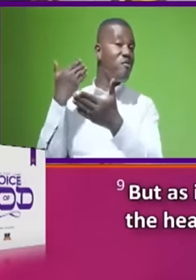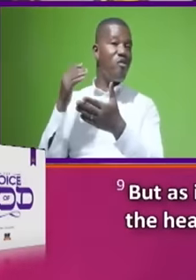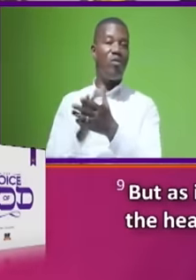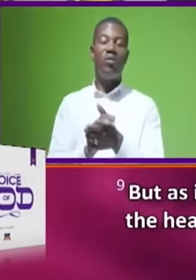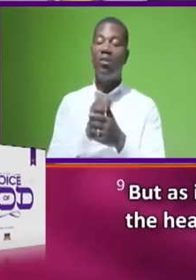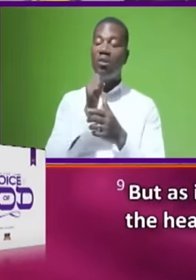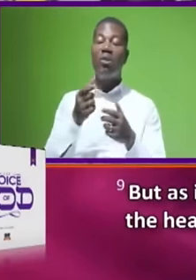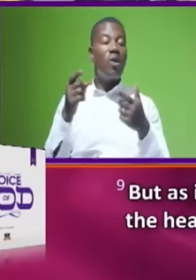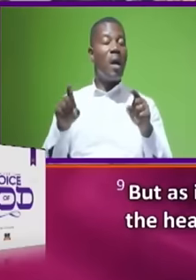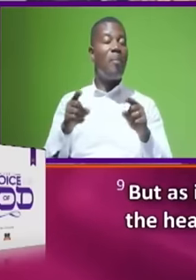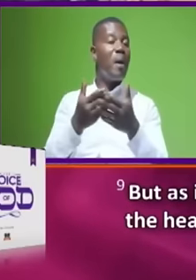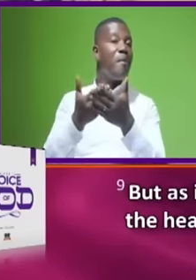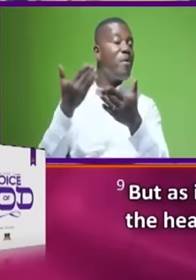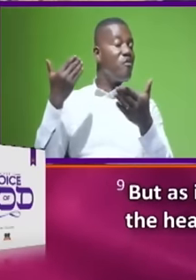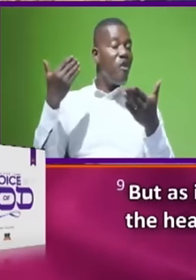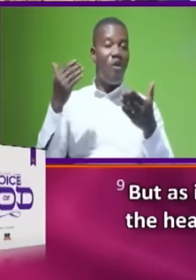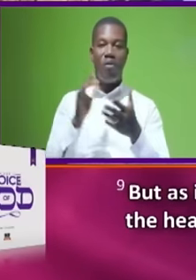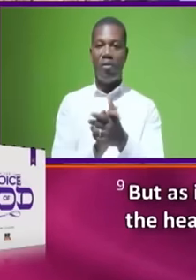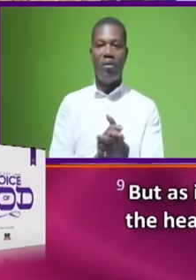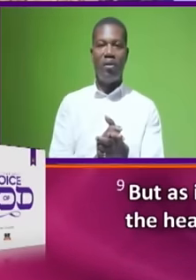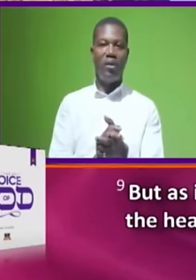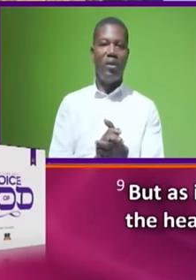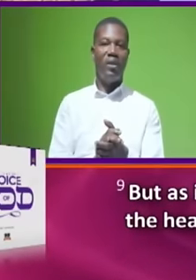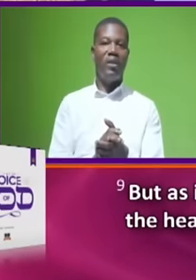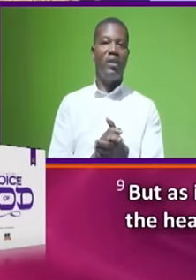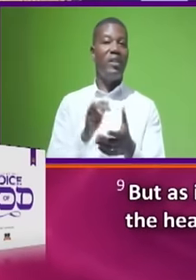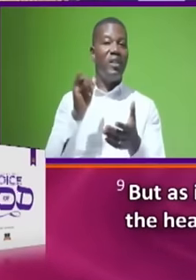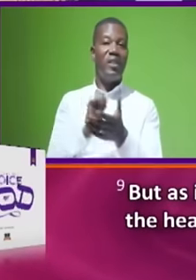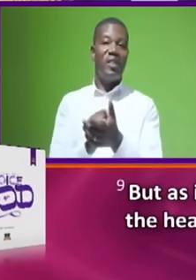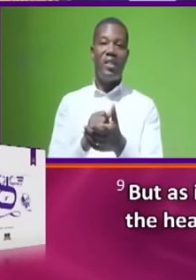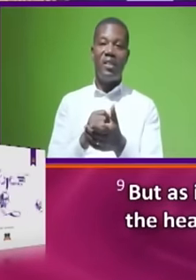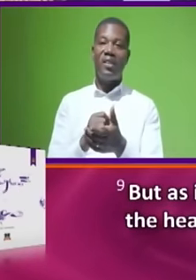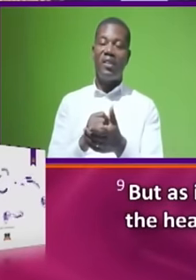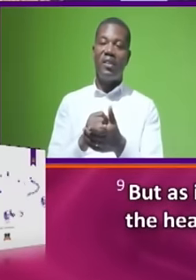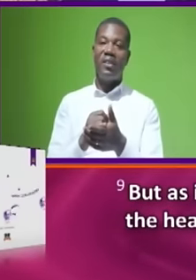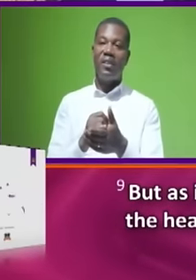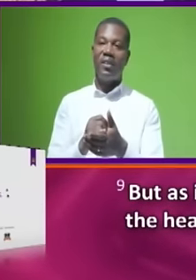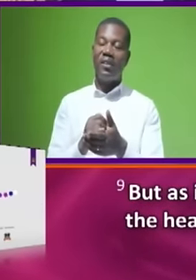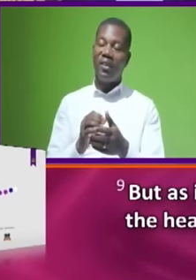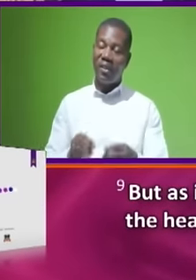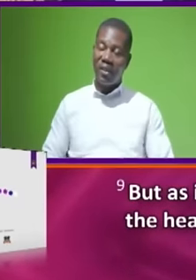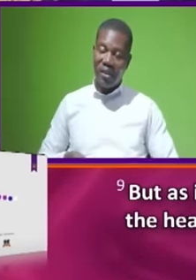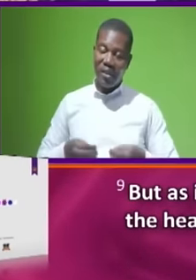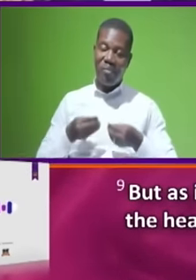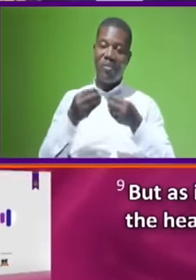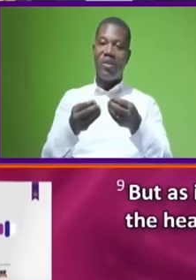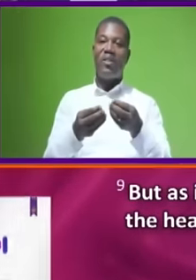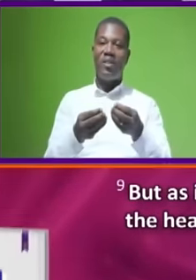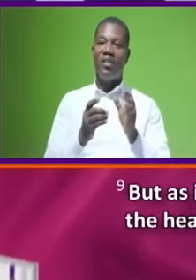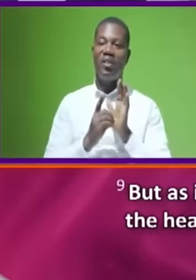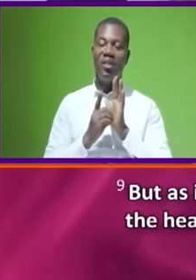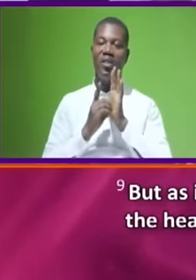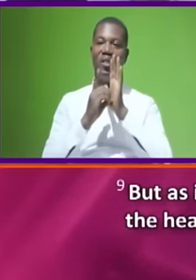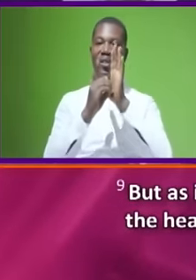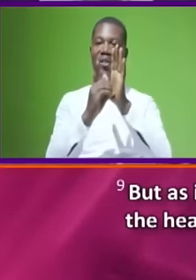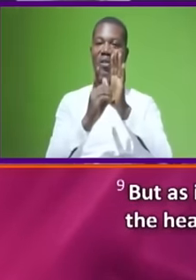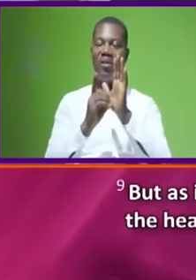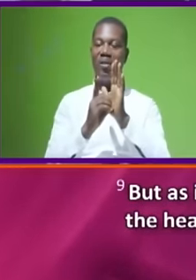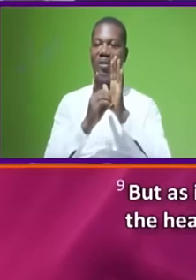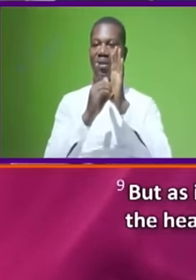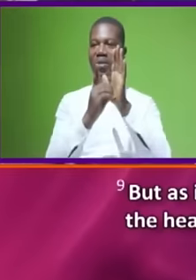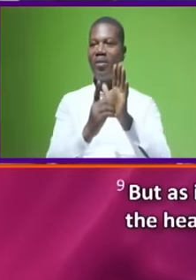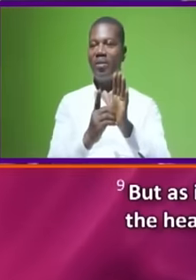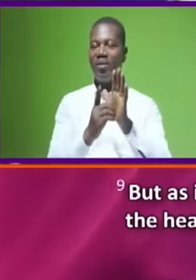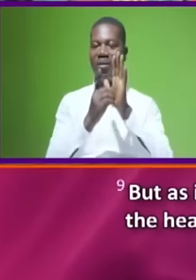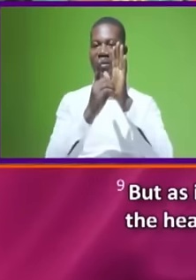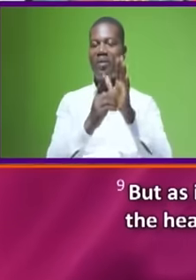seen any of this kind. Neither has it happened before. Demonstrated the power of the Holy Ghost. Yes. For this is